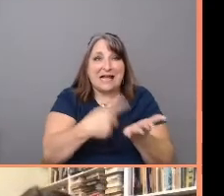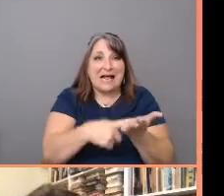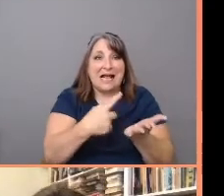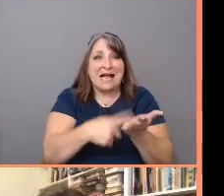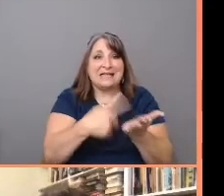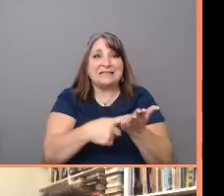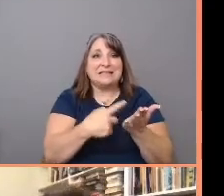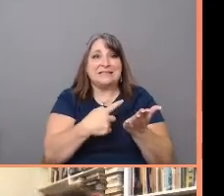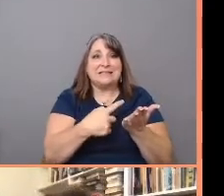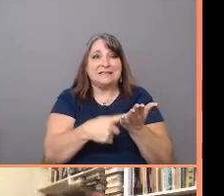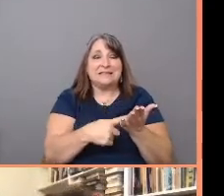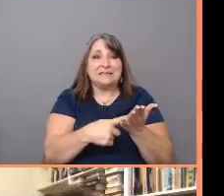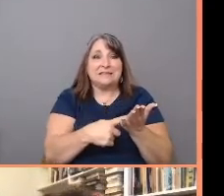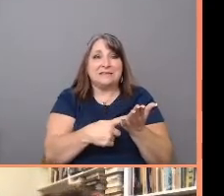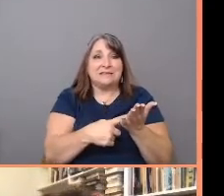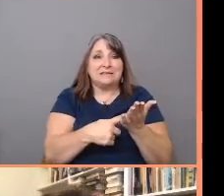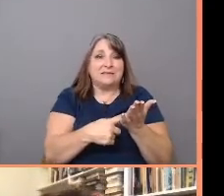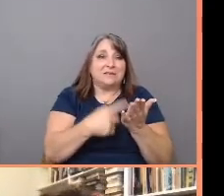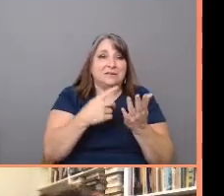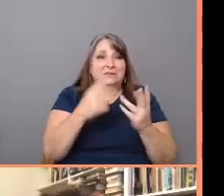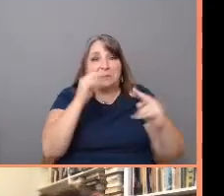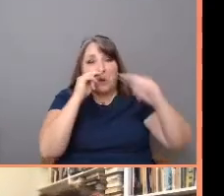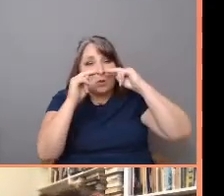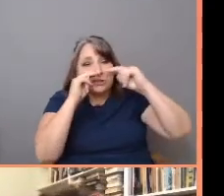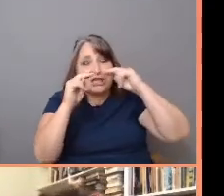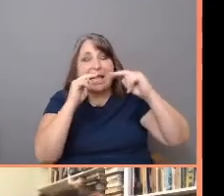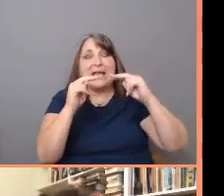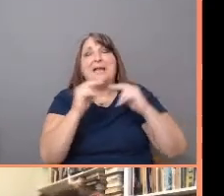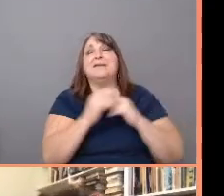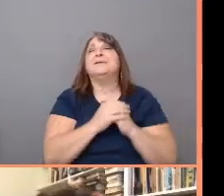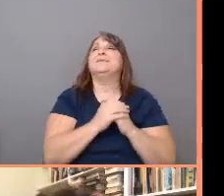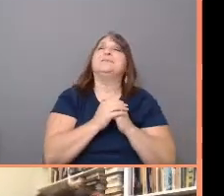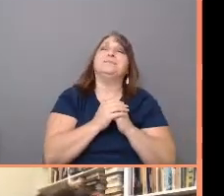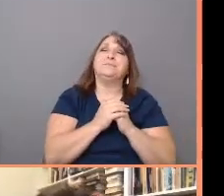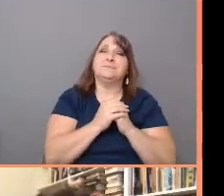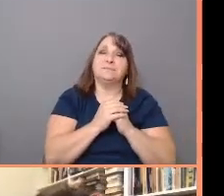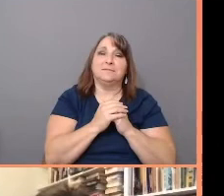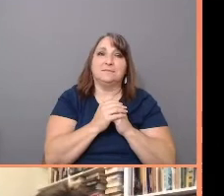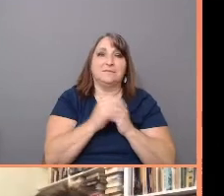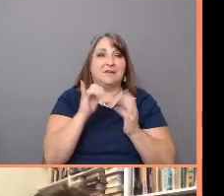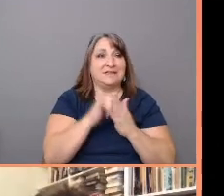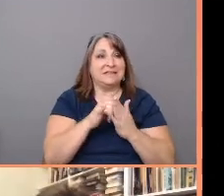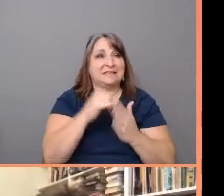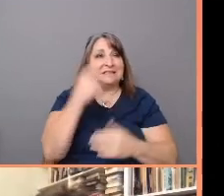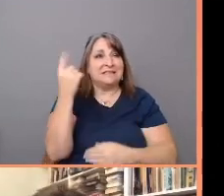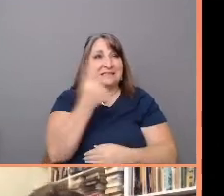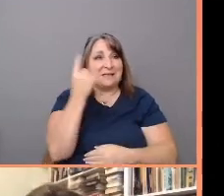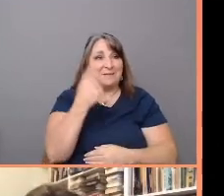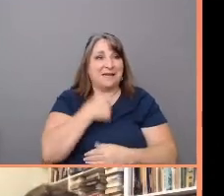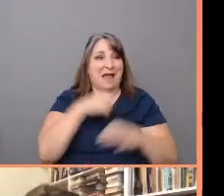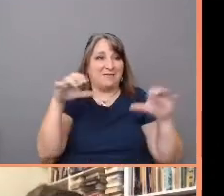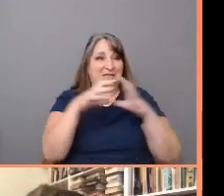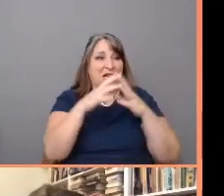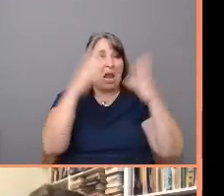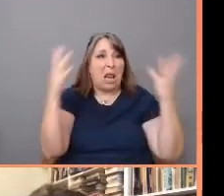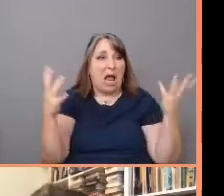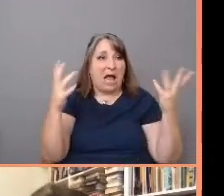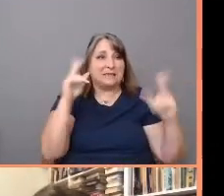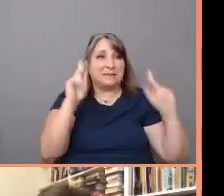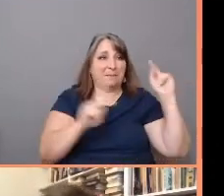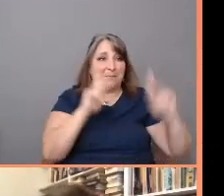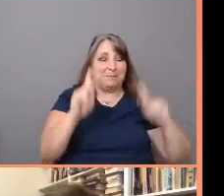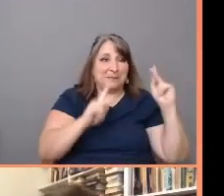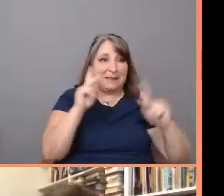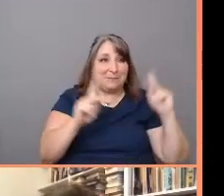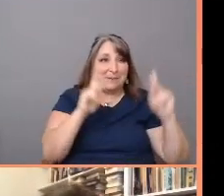term. This is something that I've done a lot. People come in